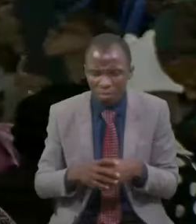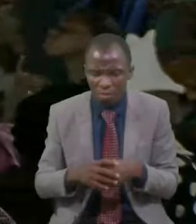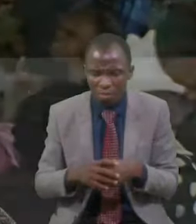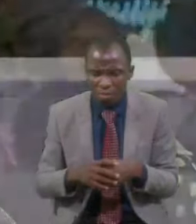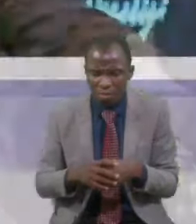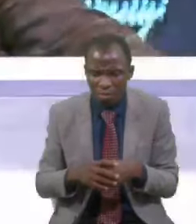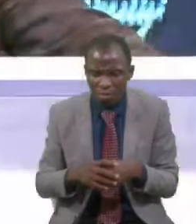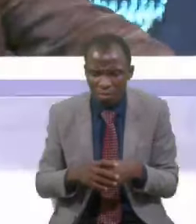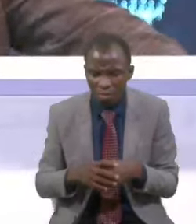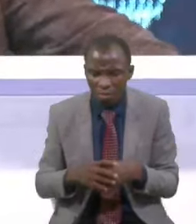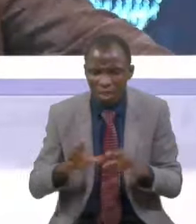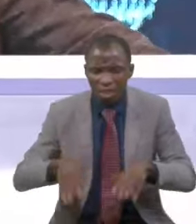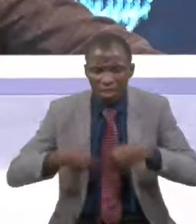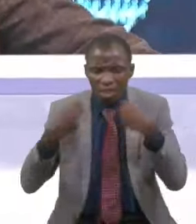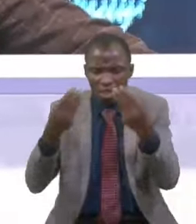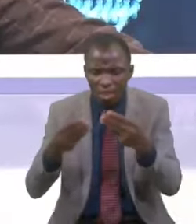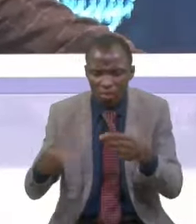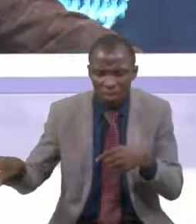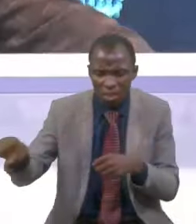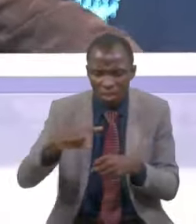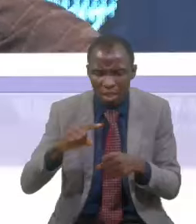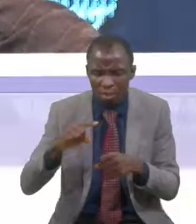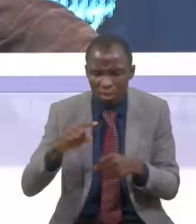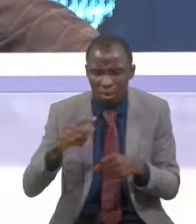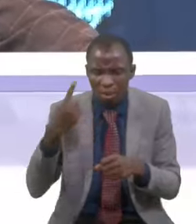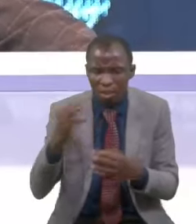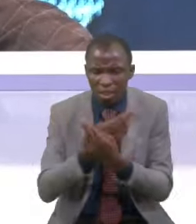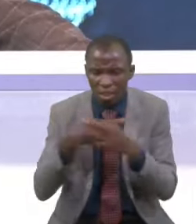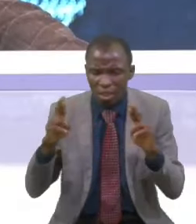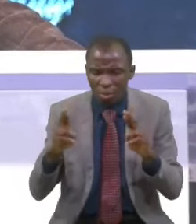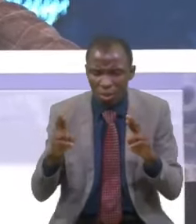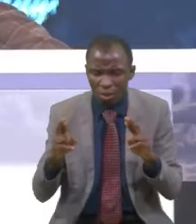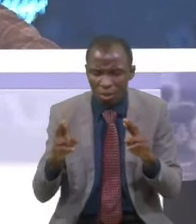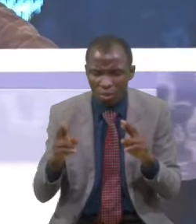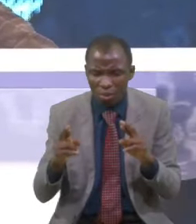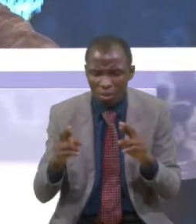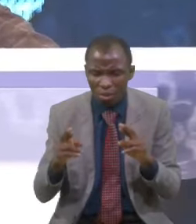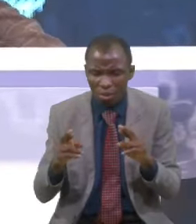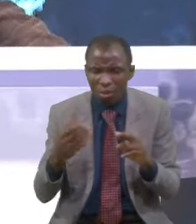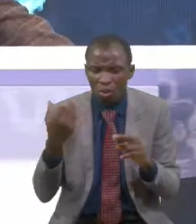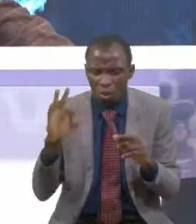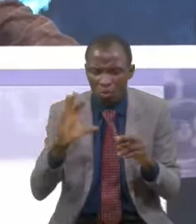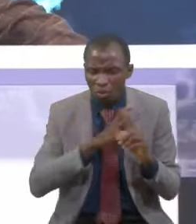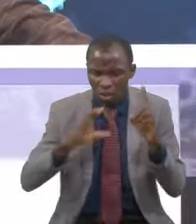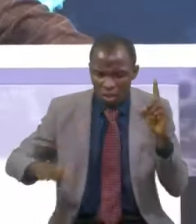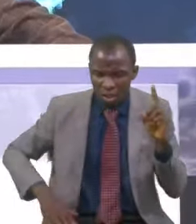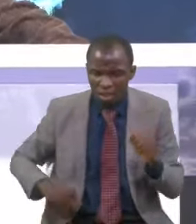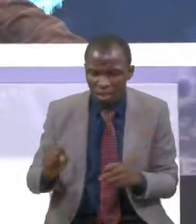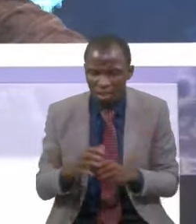Give them the redemption from Christ. Give them